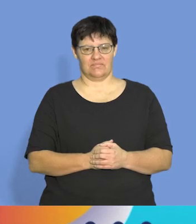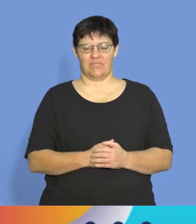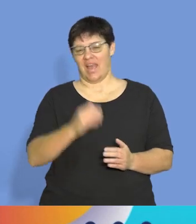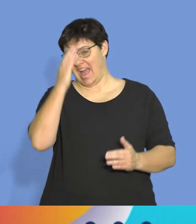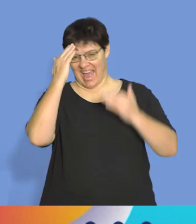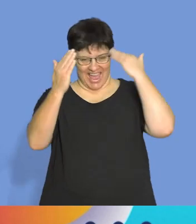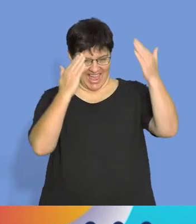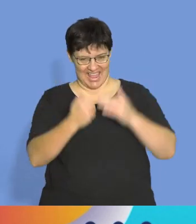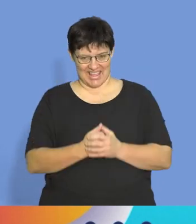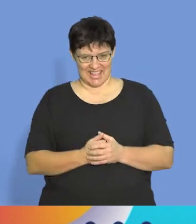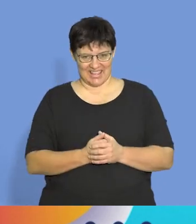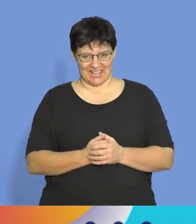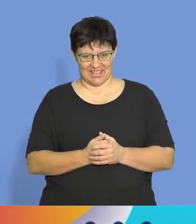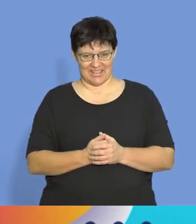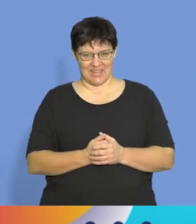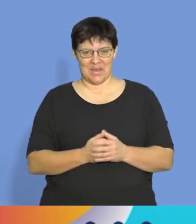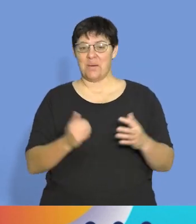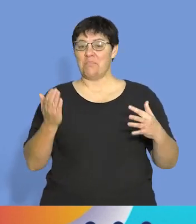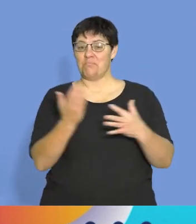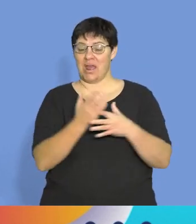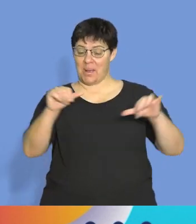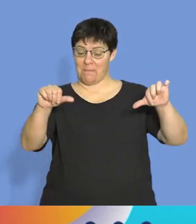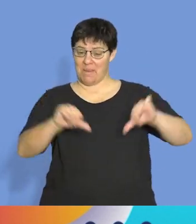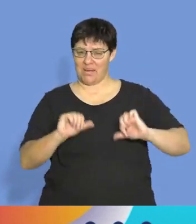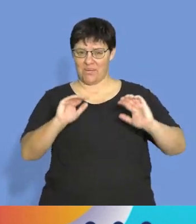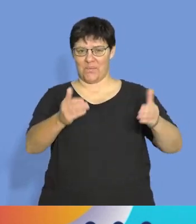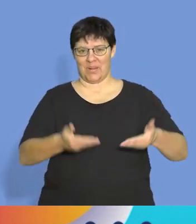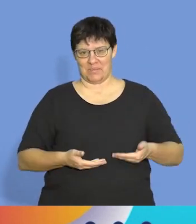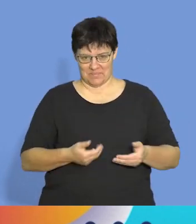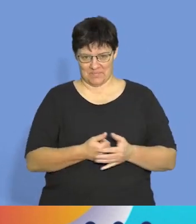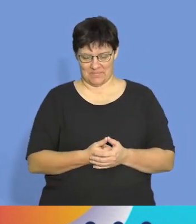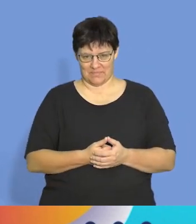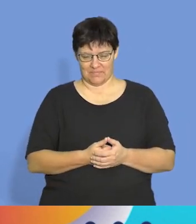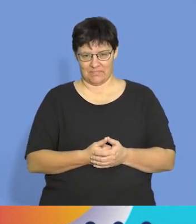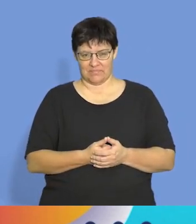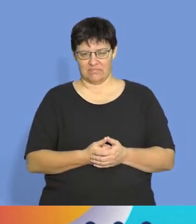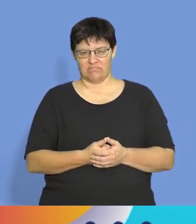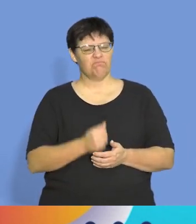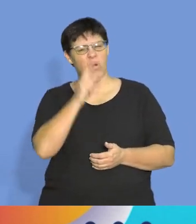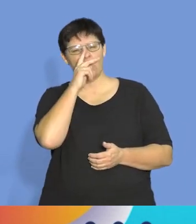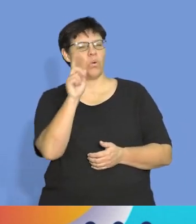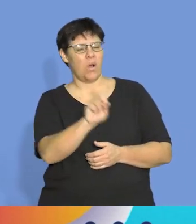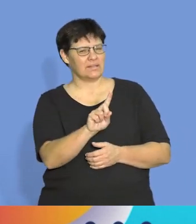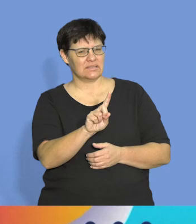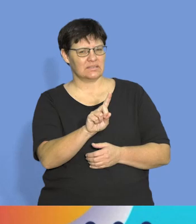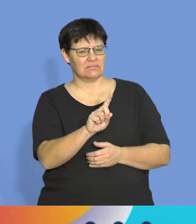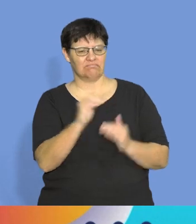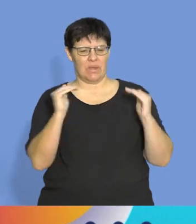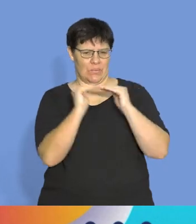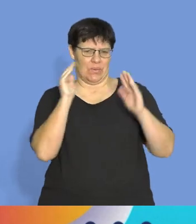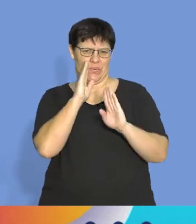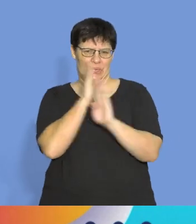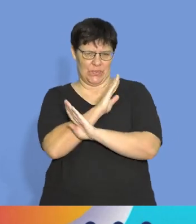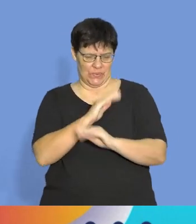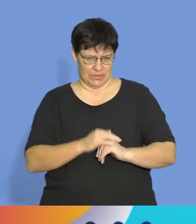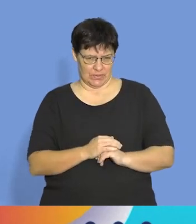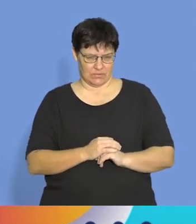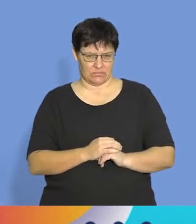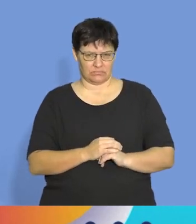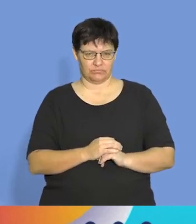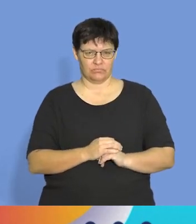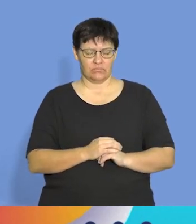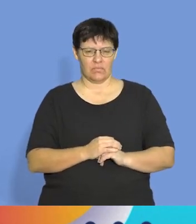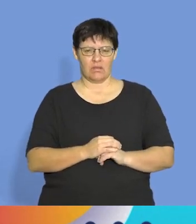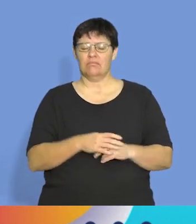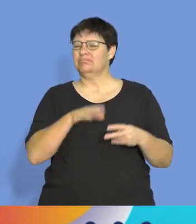Hi guys, welcome back from the ad break. We are still looking at inequalities, but now we are going to look